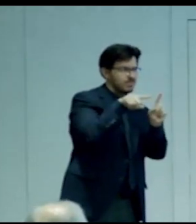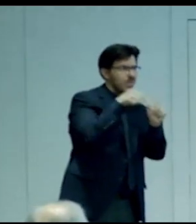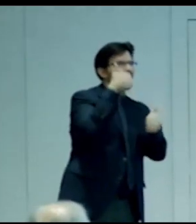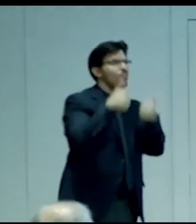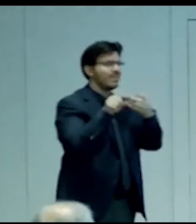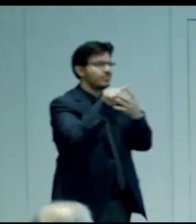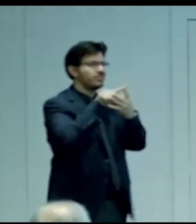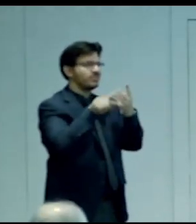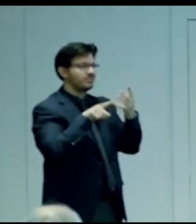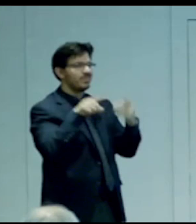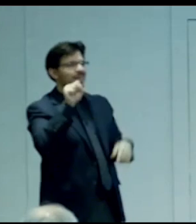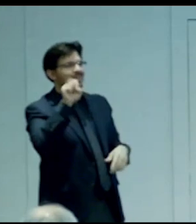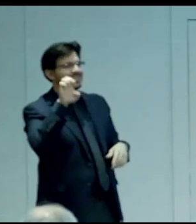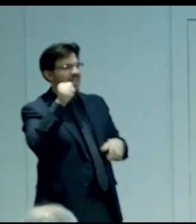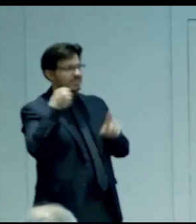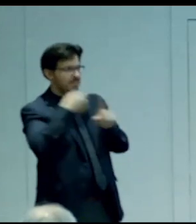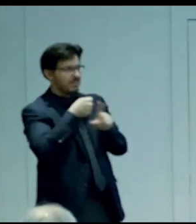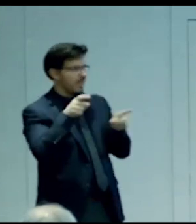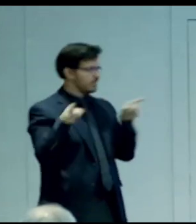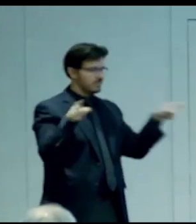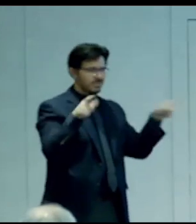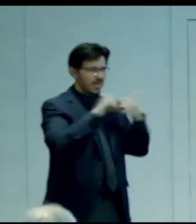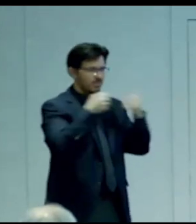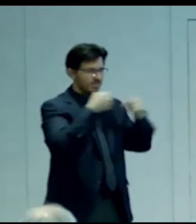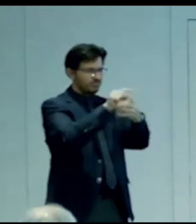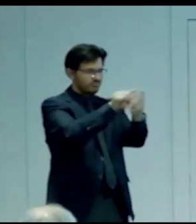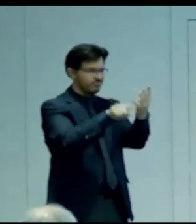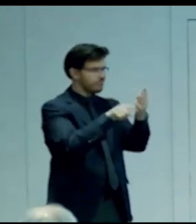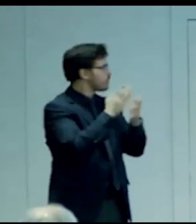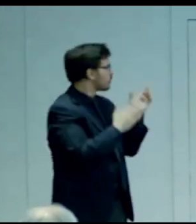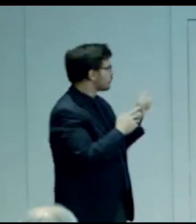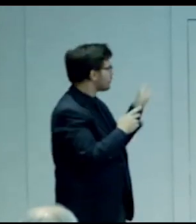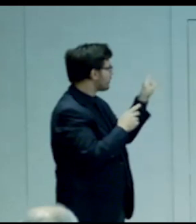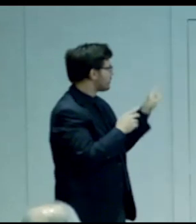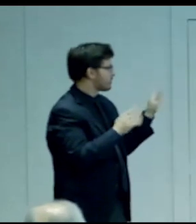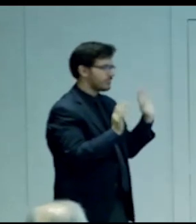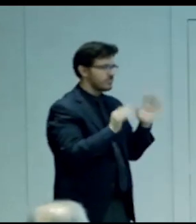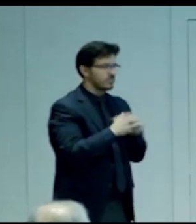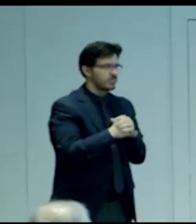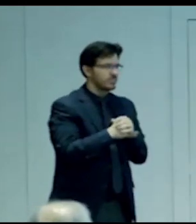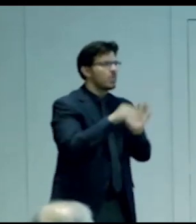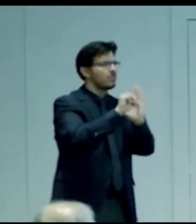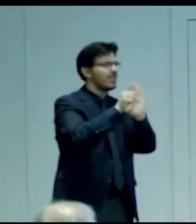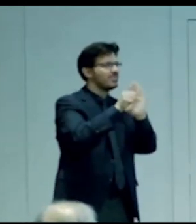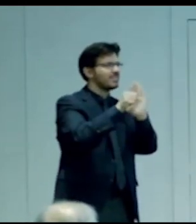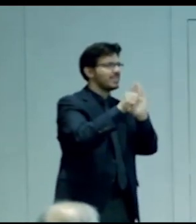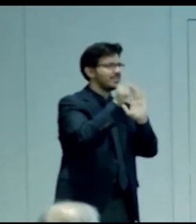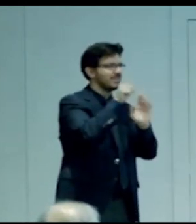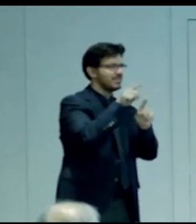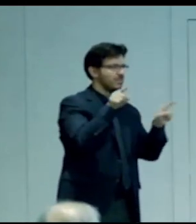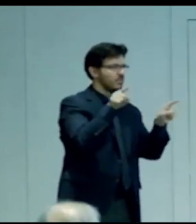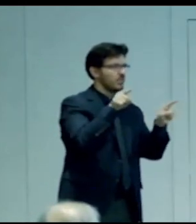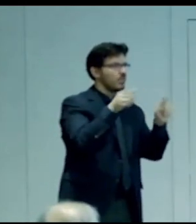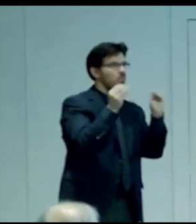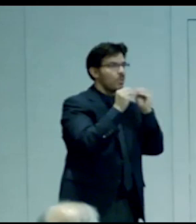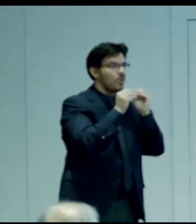does SES impact? That's, I want to emphasize for those of you in the better